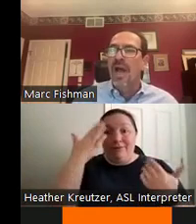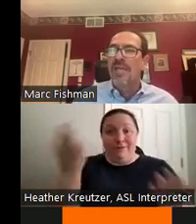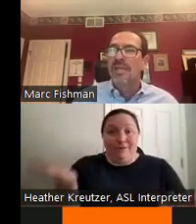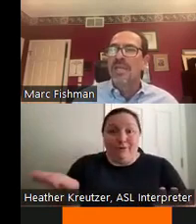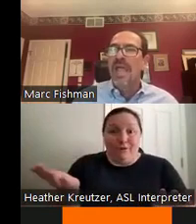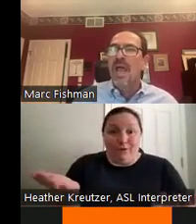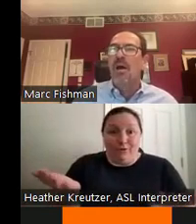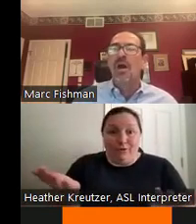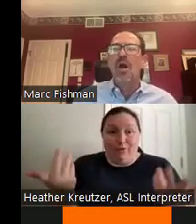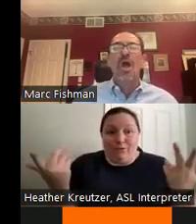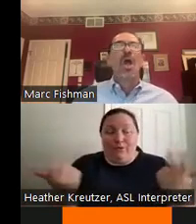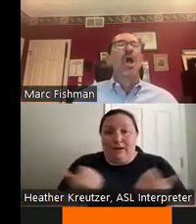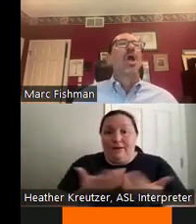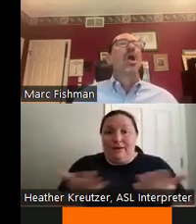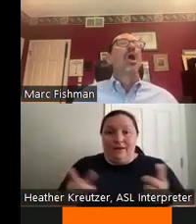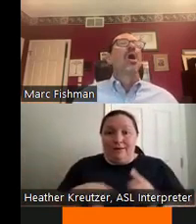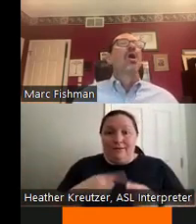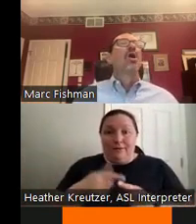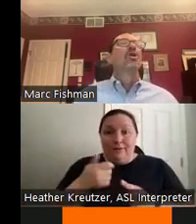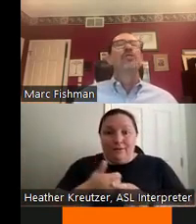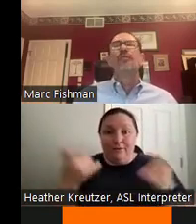the ground, right? I mean, they are